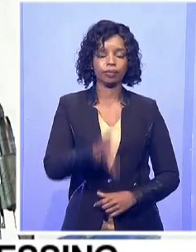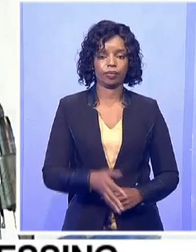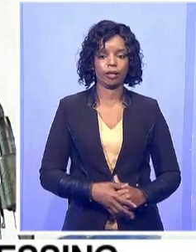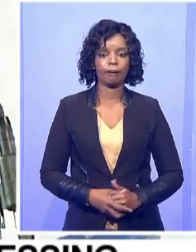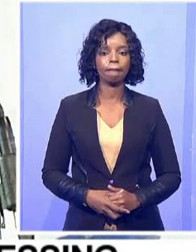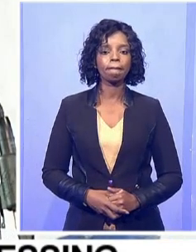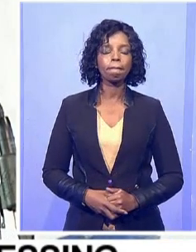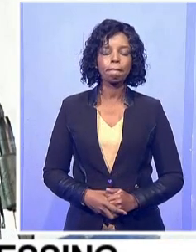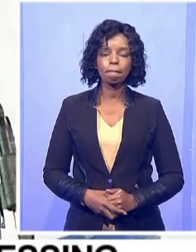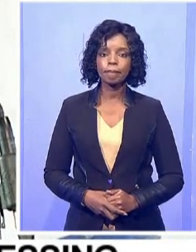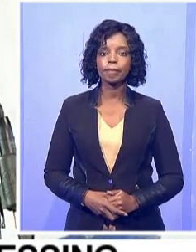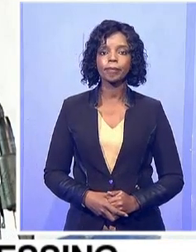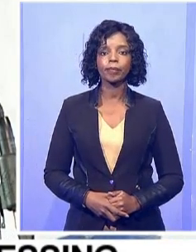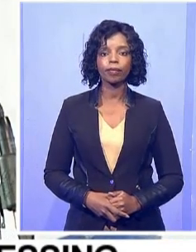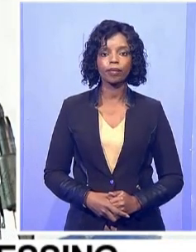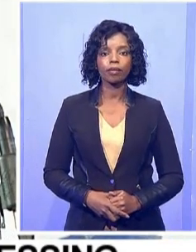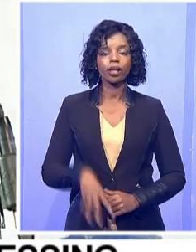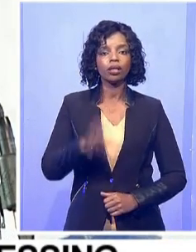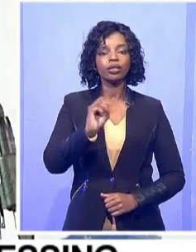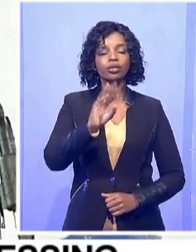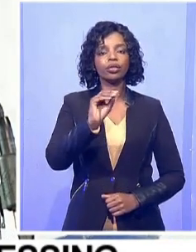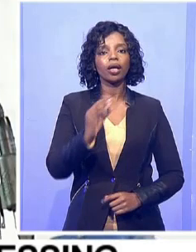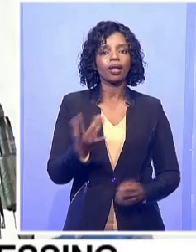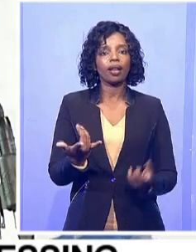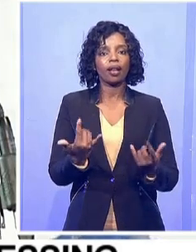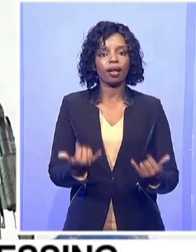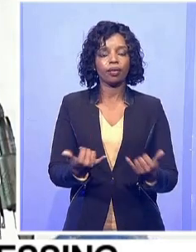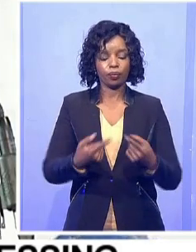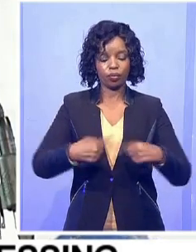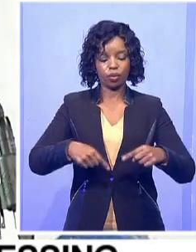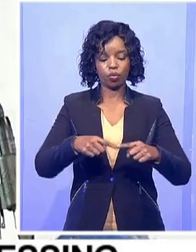And we'll therefore call upon